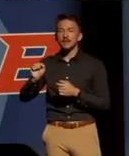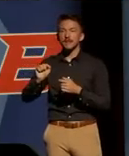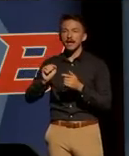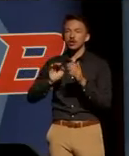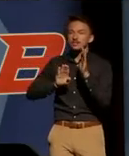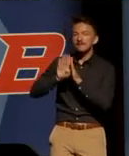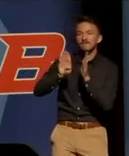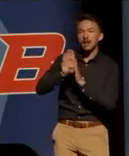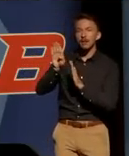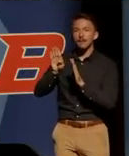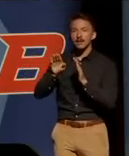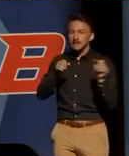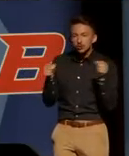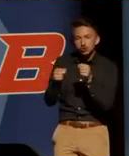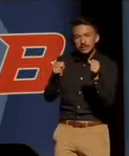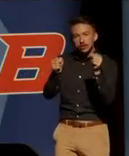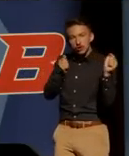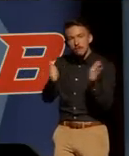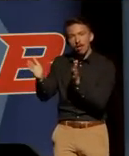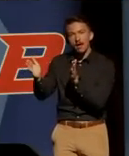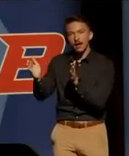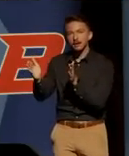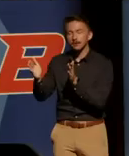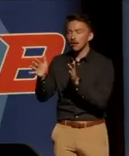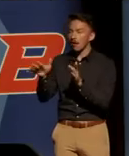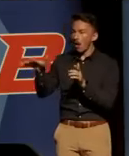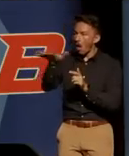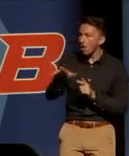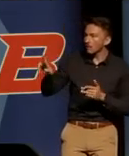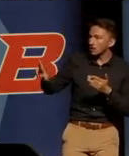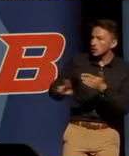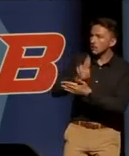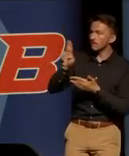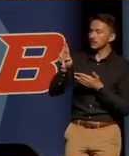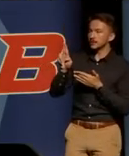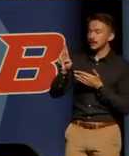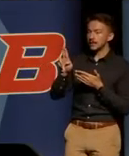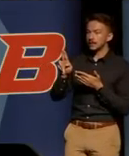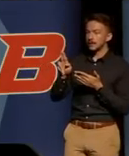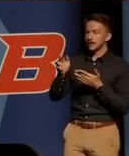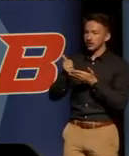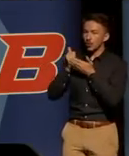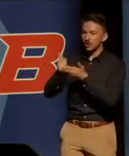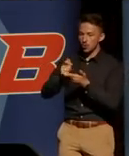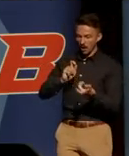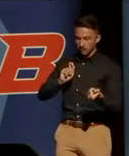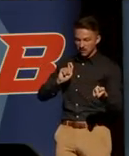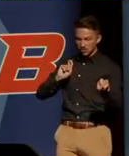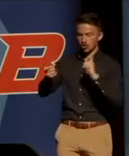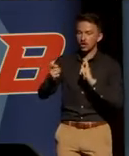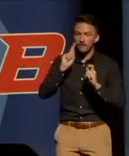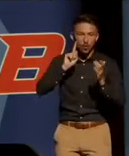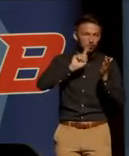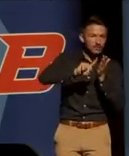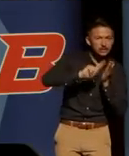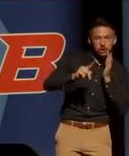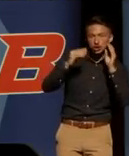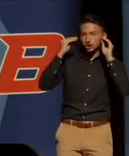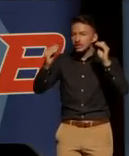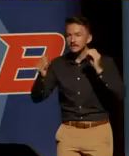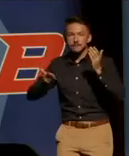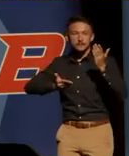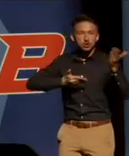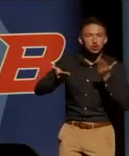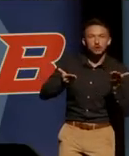university in ways that are going to move the needle on research, teaching, and service. And I hear from people all the